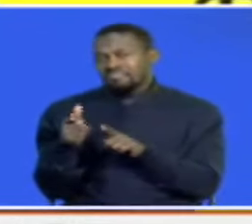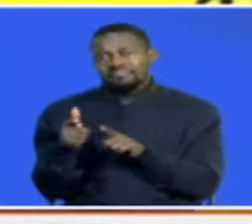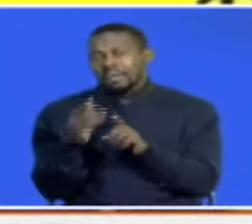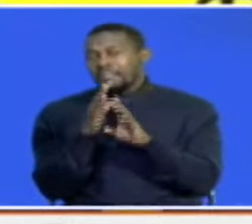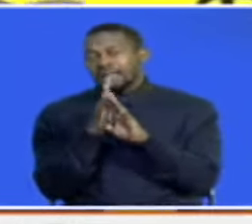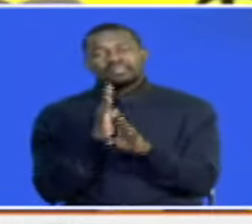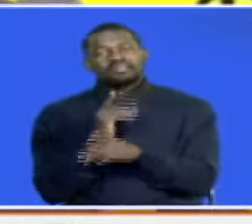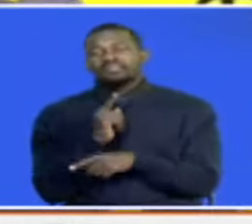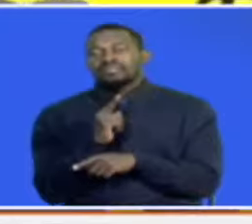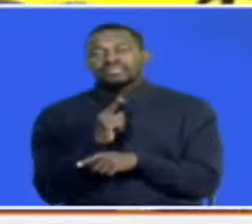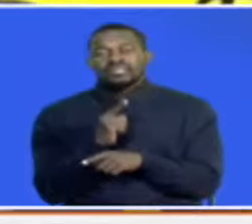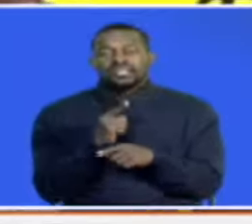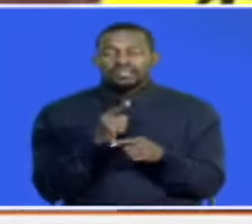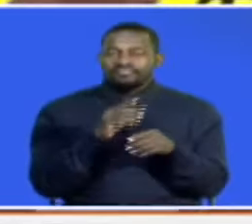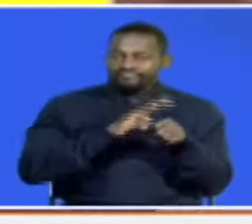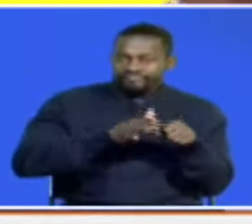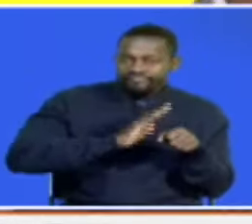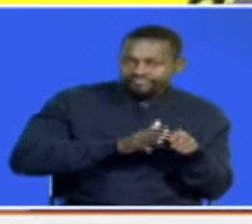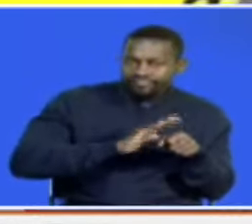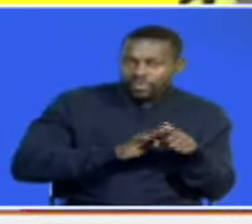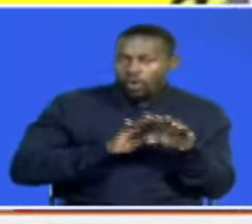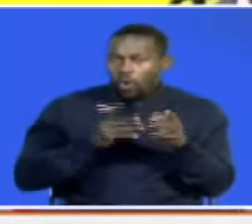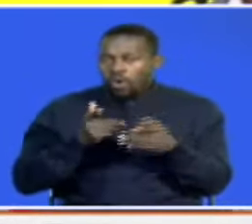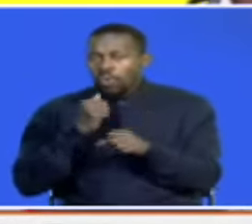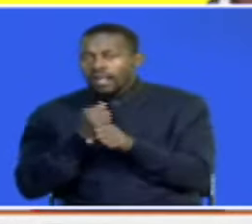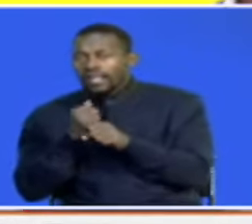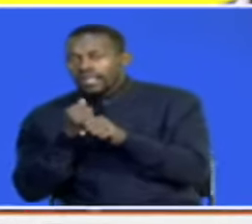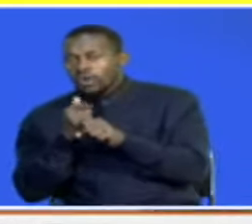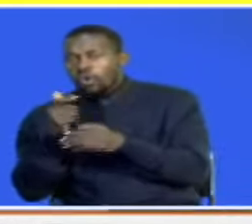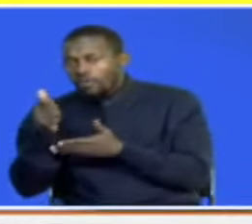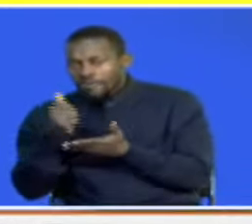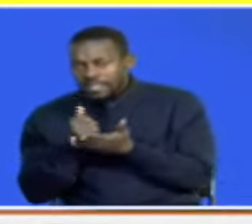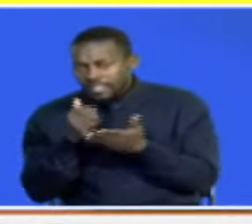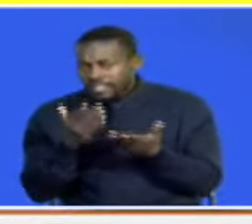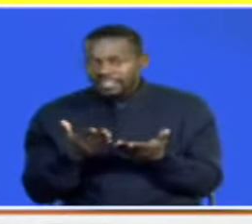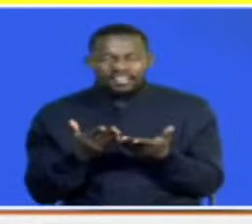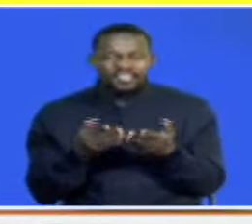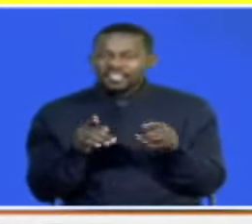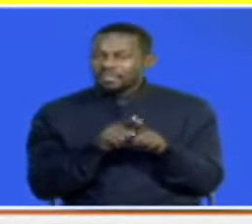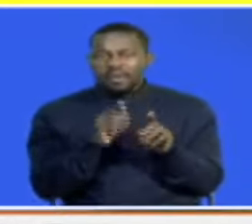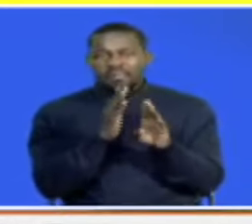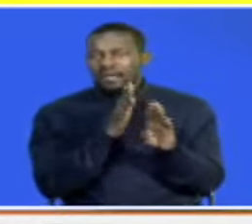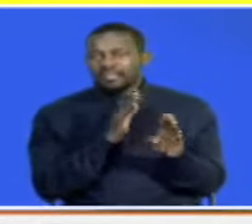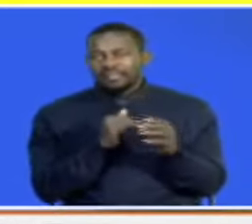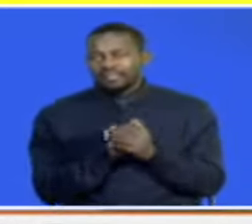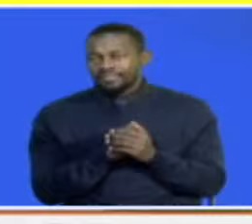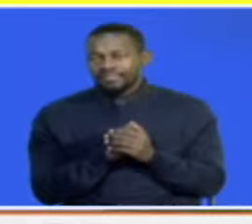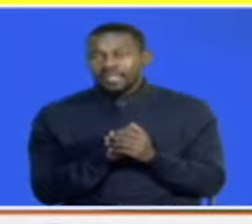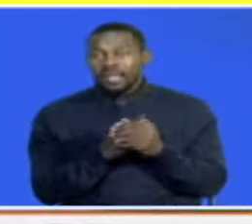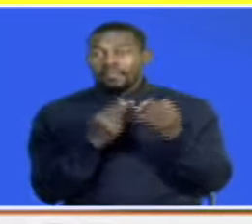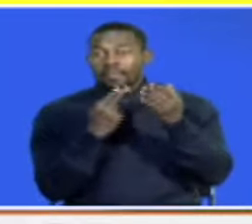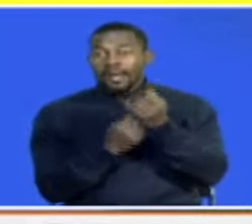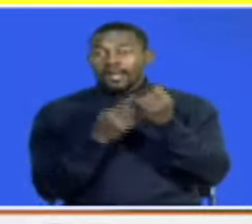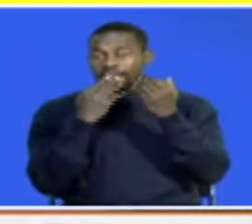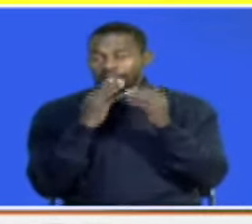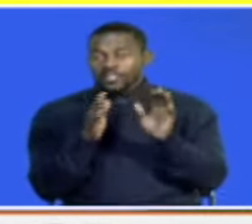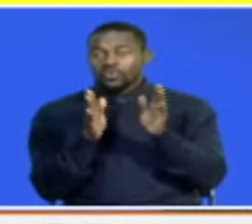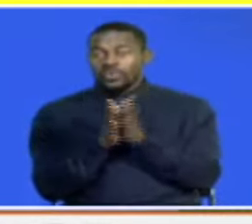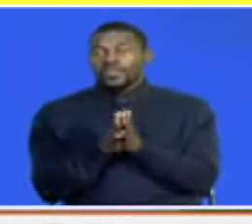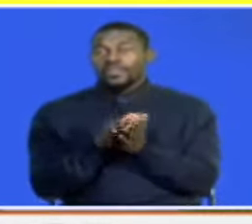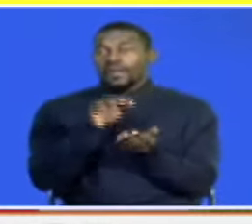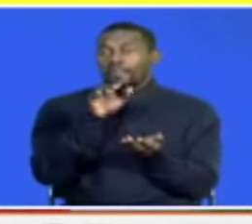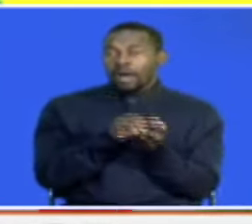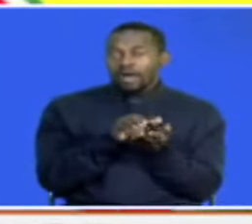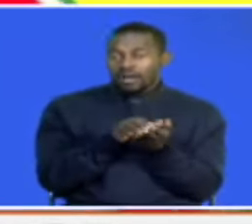boga, wale wako kwa maofisi, hii ni kasi. We're partnering with banks, where banks, when you come as a